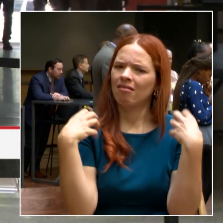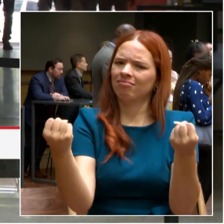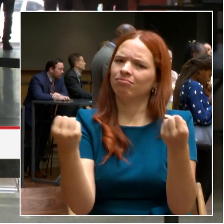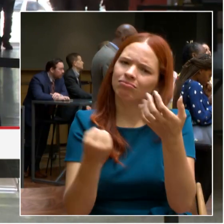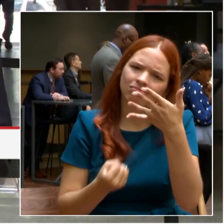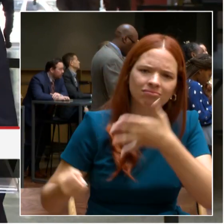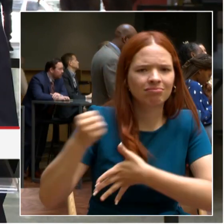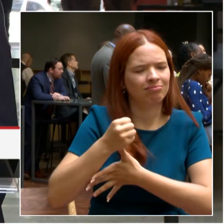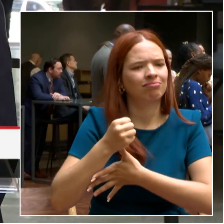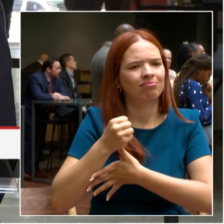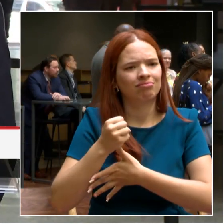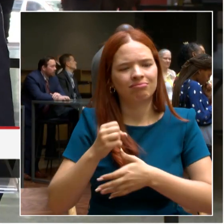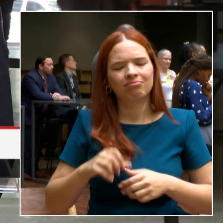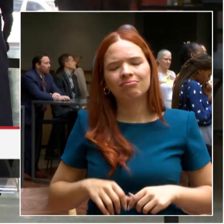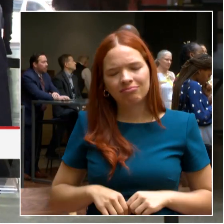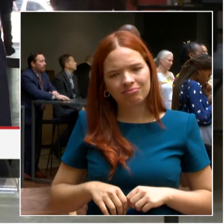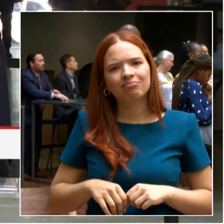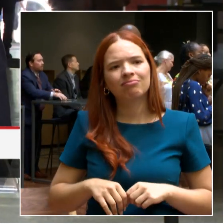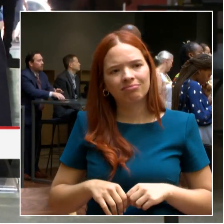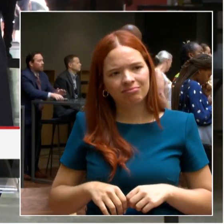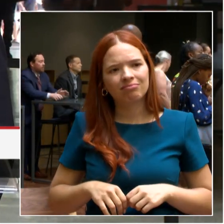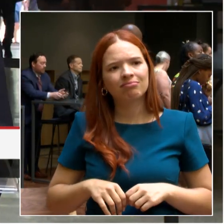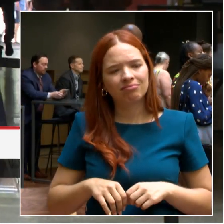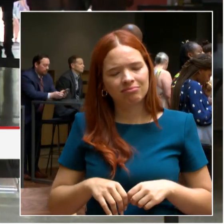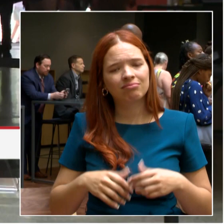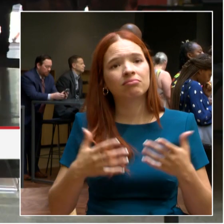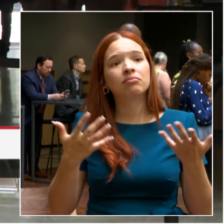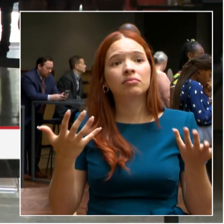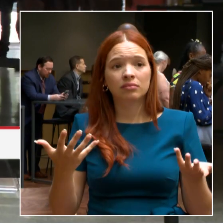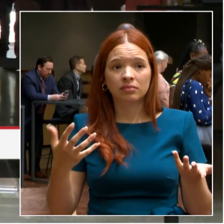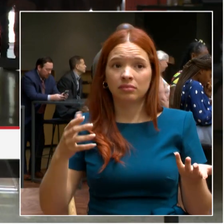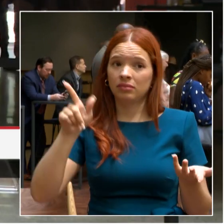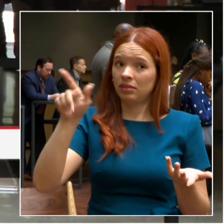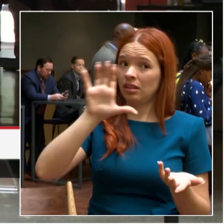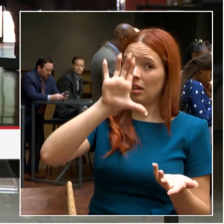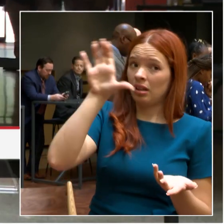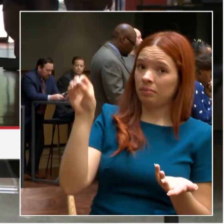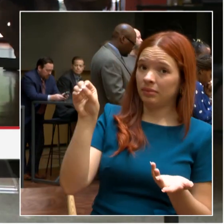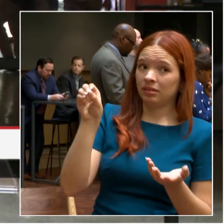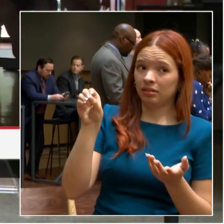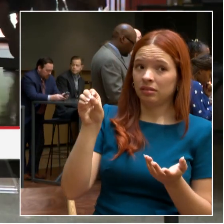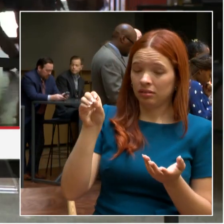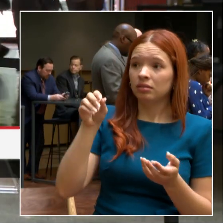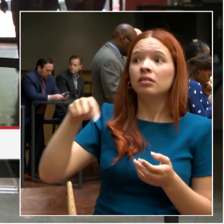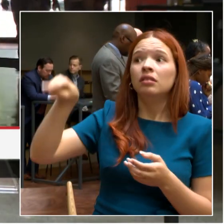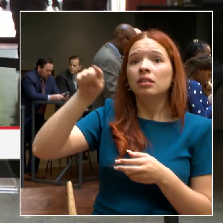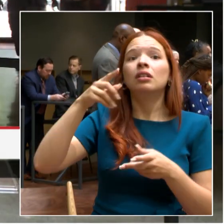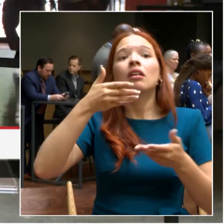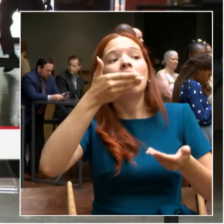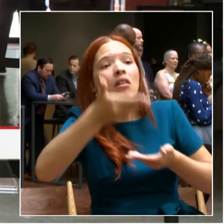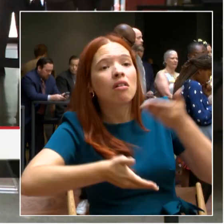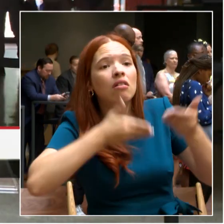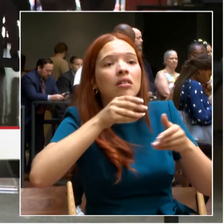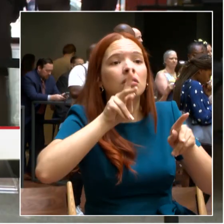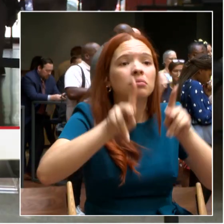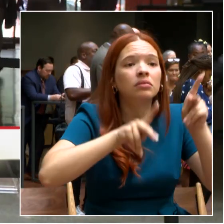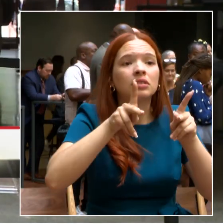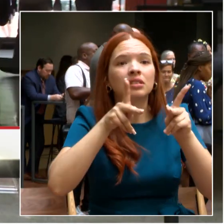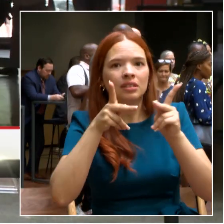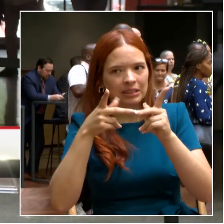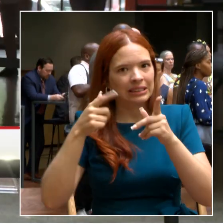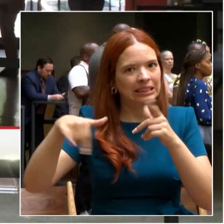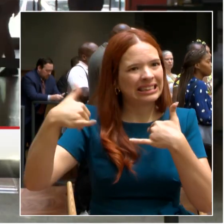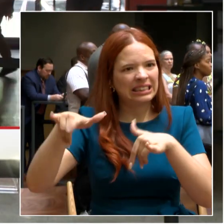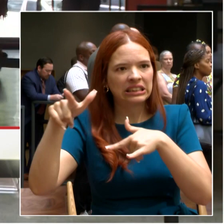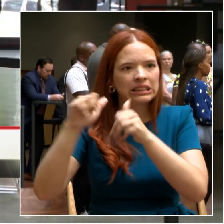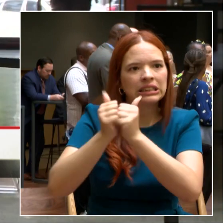right. We were a more flexible employer than the market overall prior to the pandemic. We have to be a competitive employer going forward. It